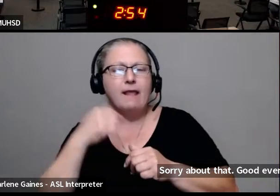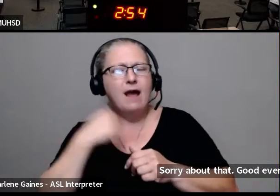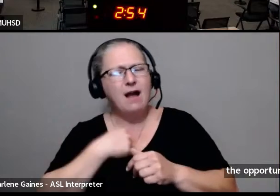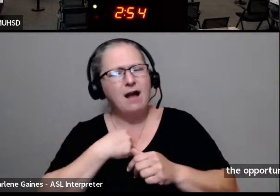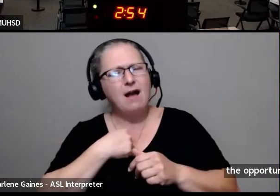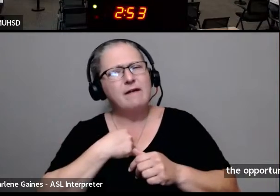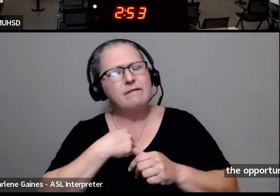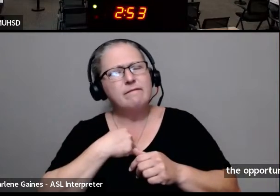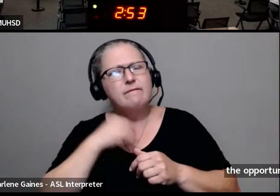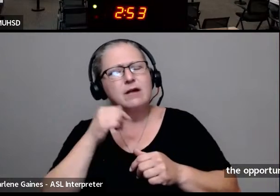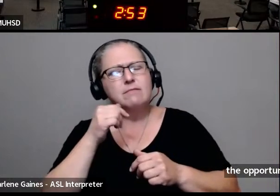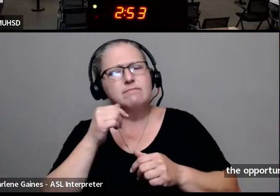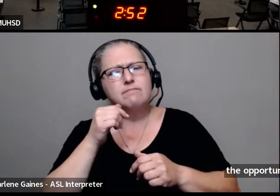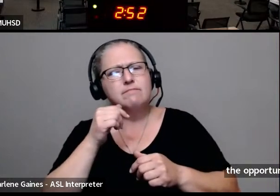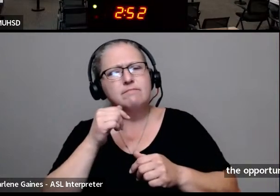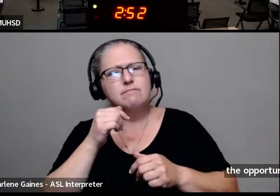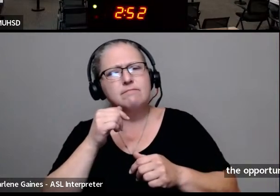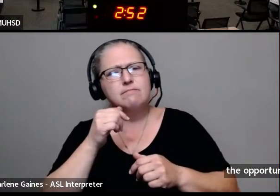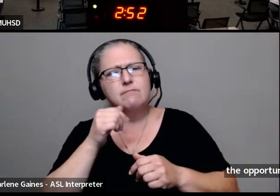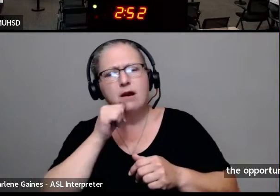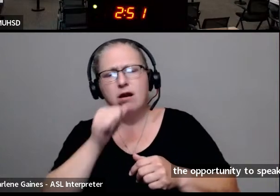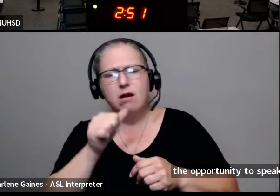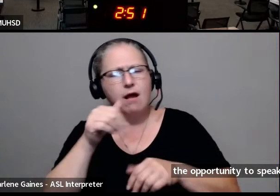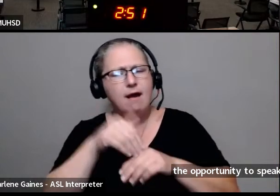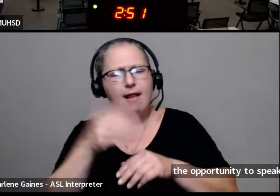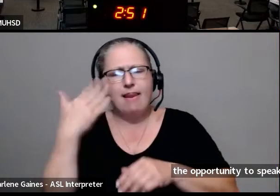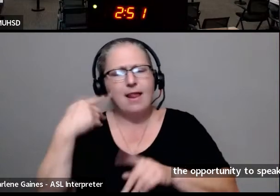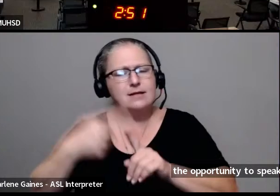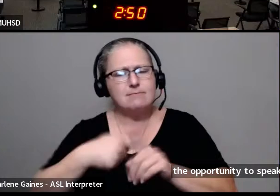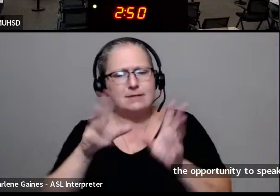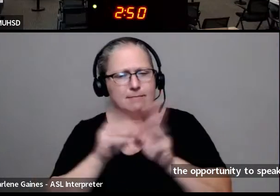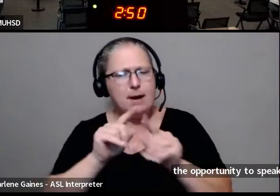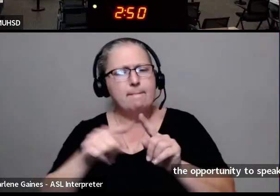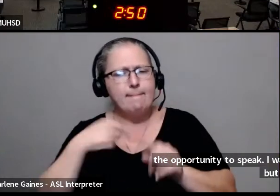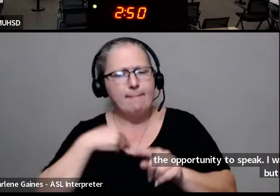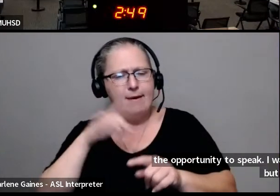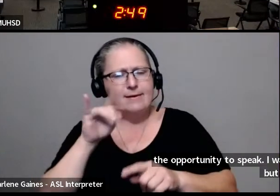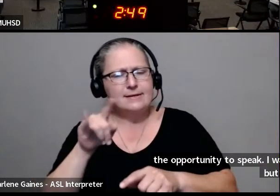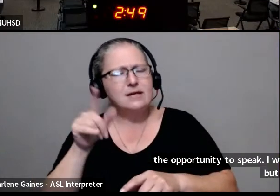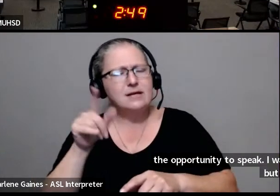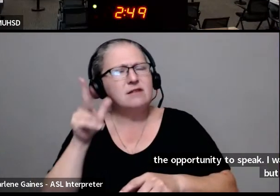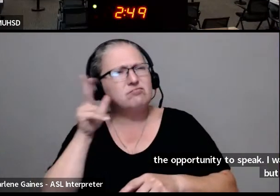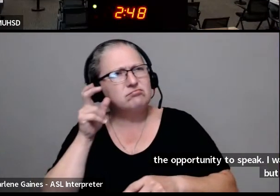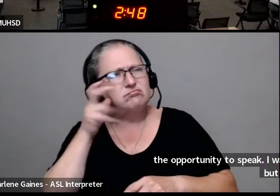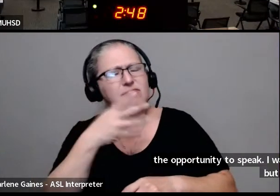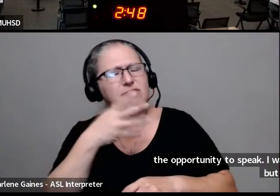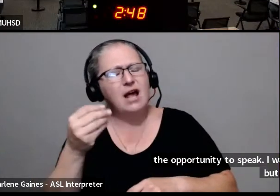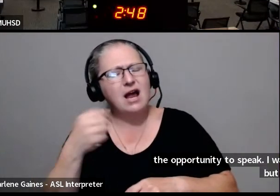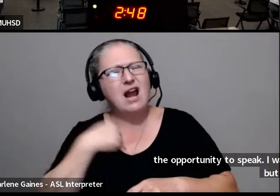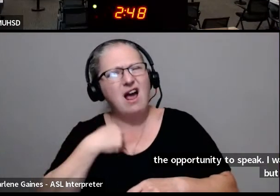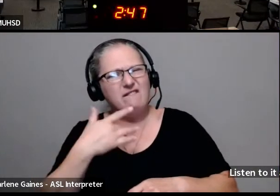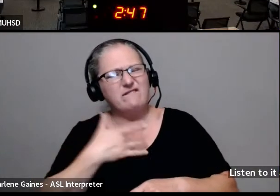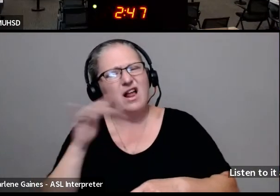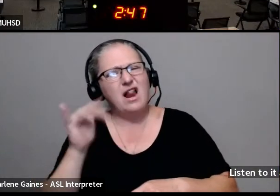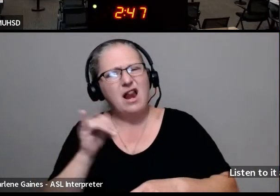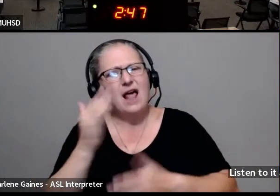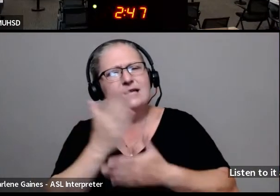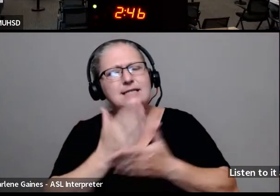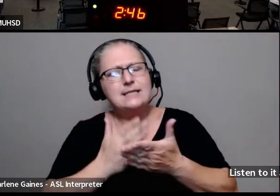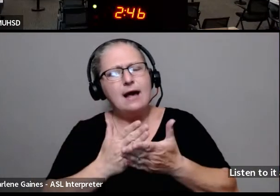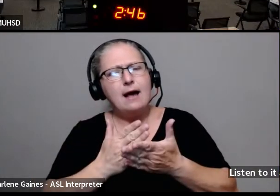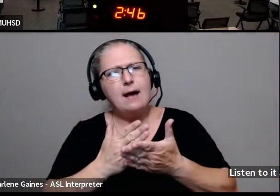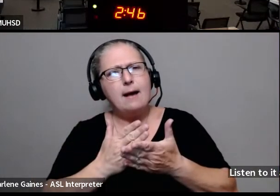I was not at last month's meeting, but I did listen to it, and I do feel like some of